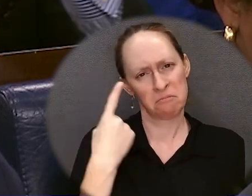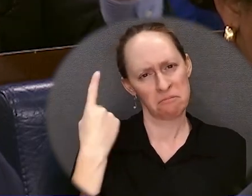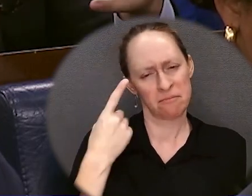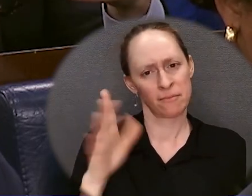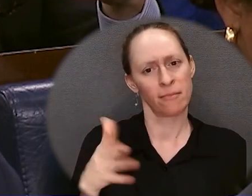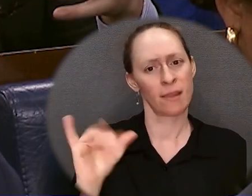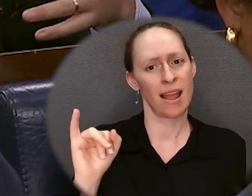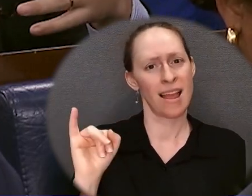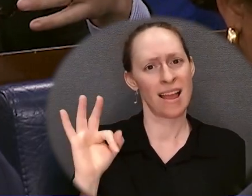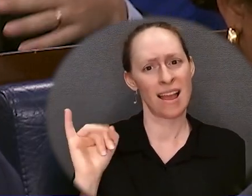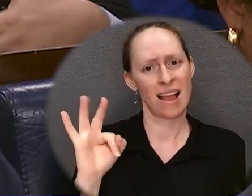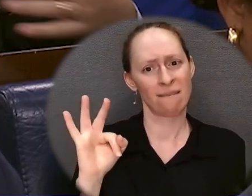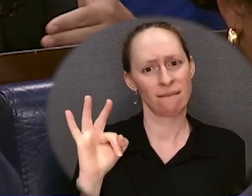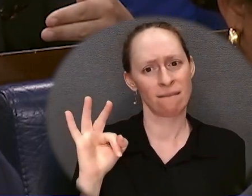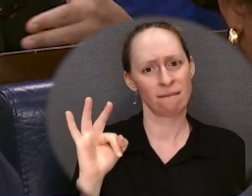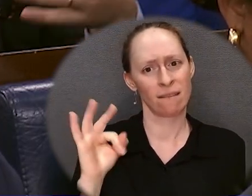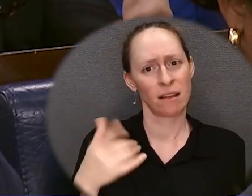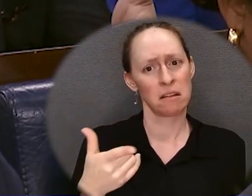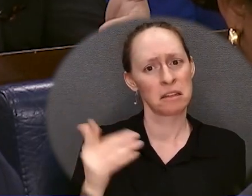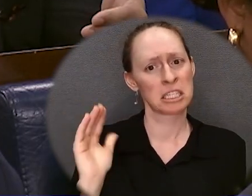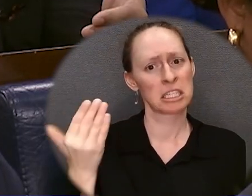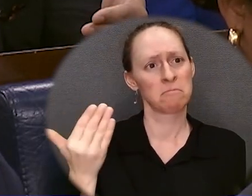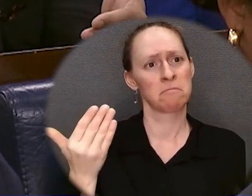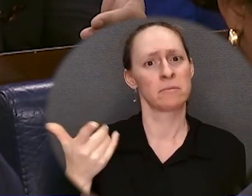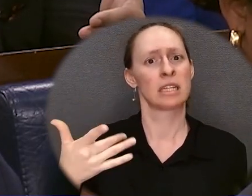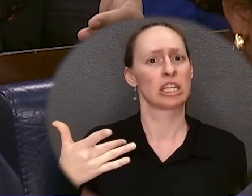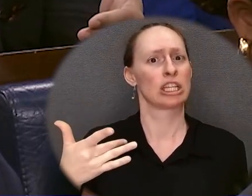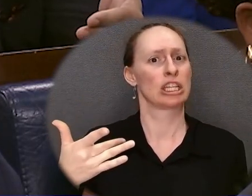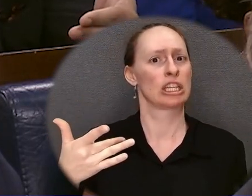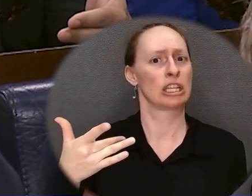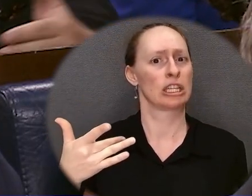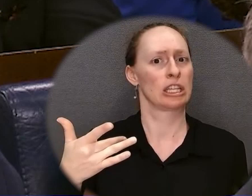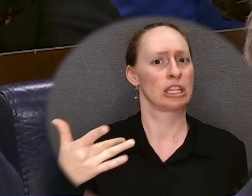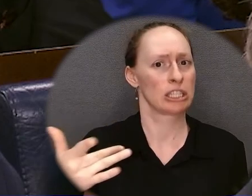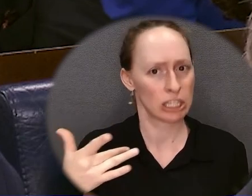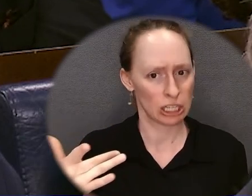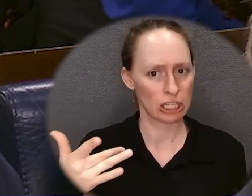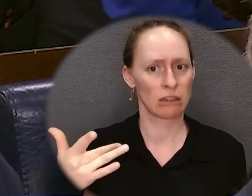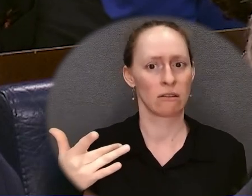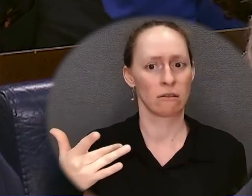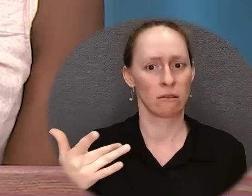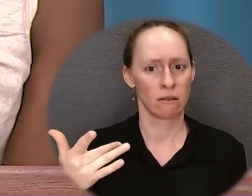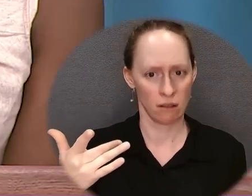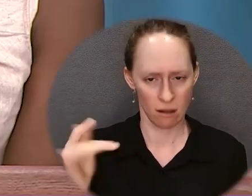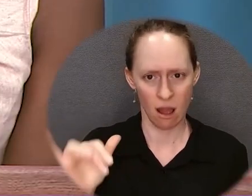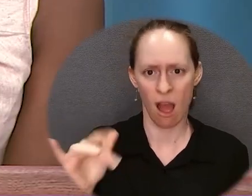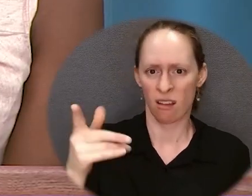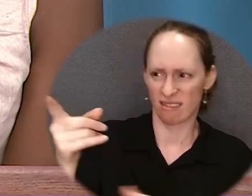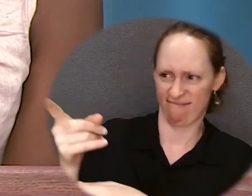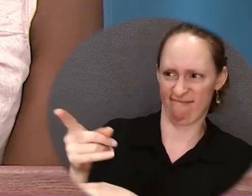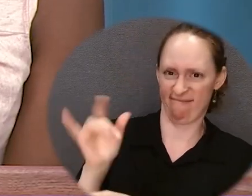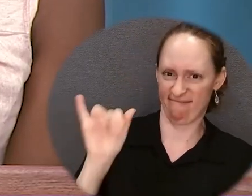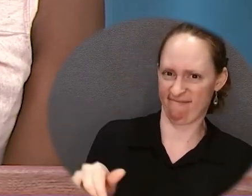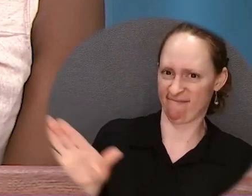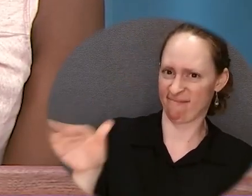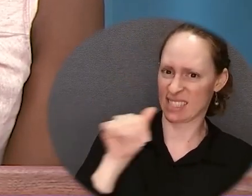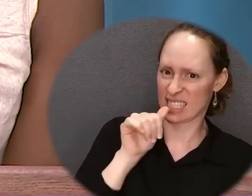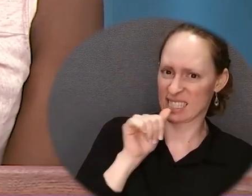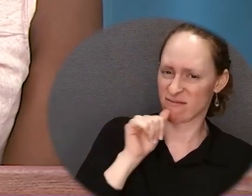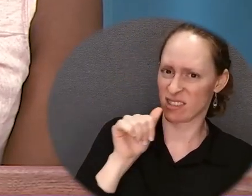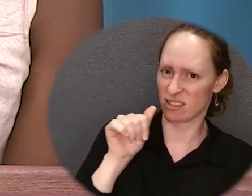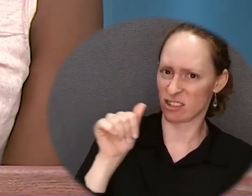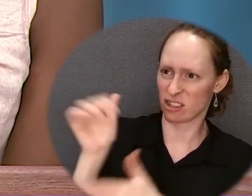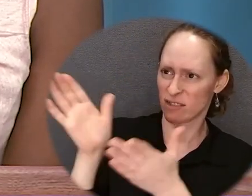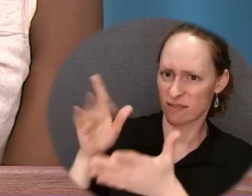would somehow get ahead of a Secret Service investigation. I think this is being investigated. It's under the purview of